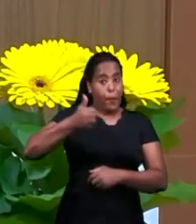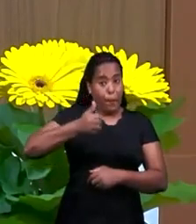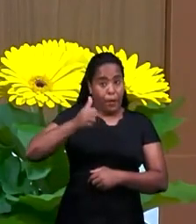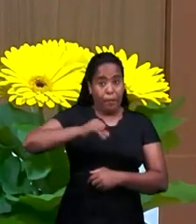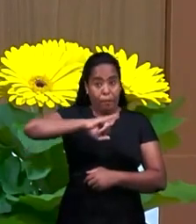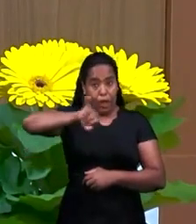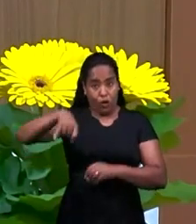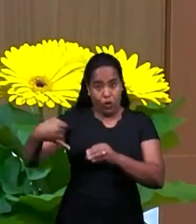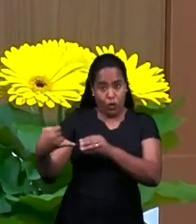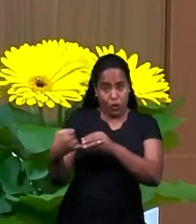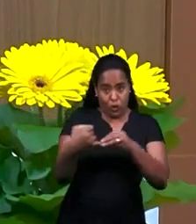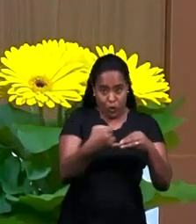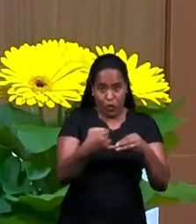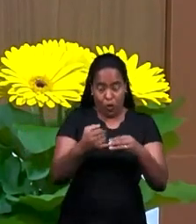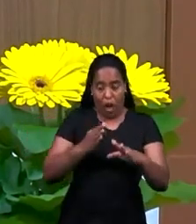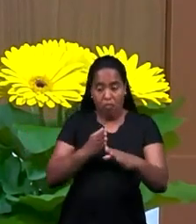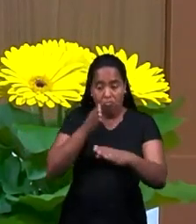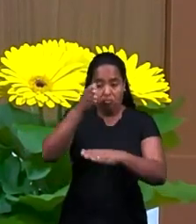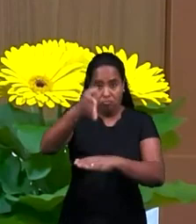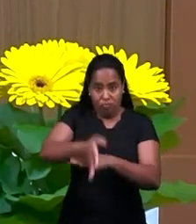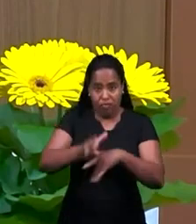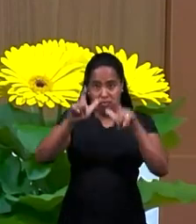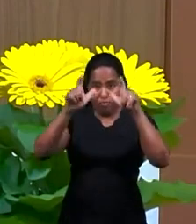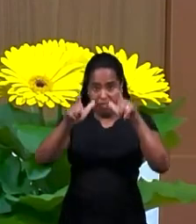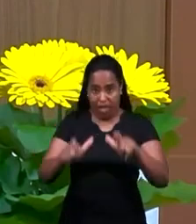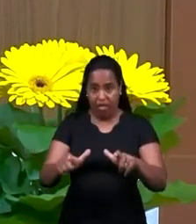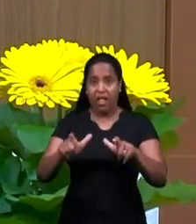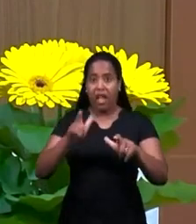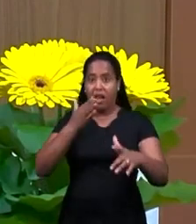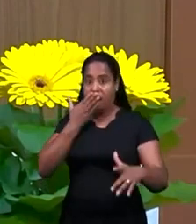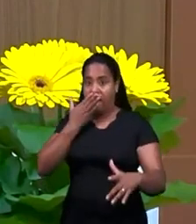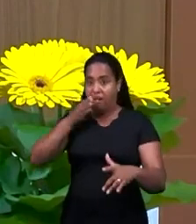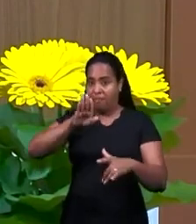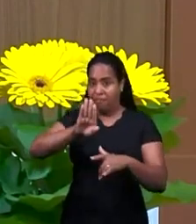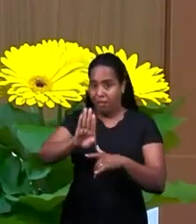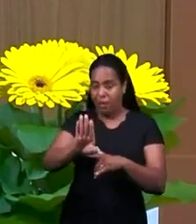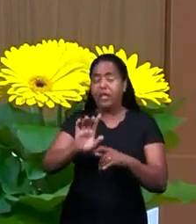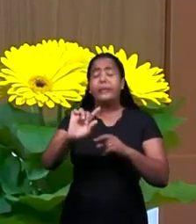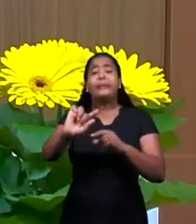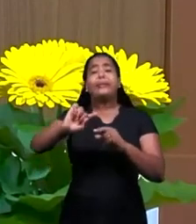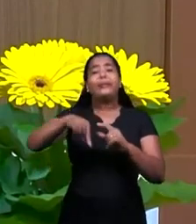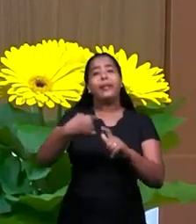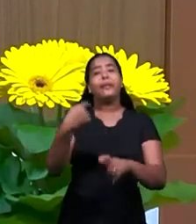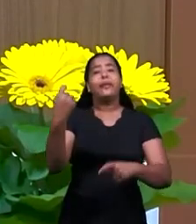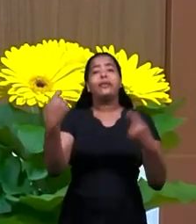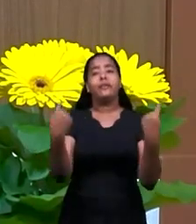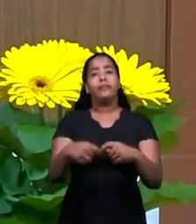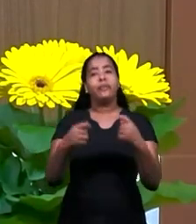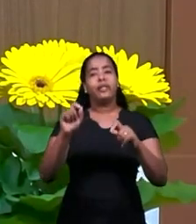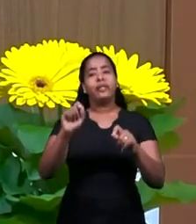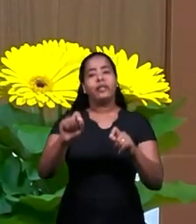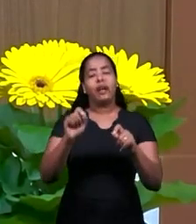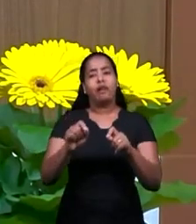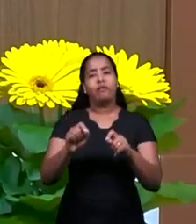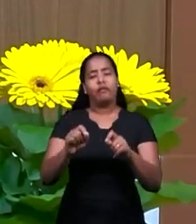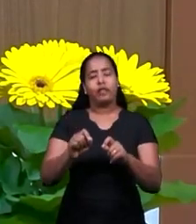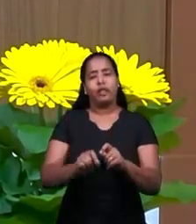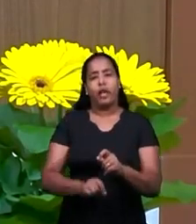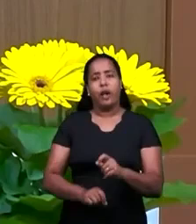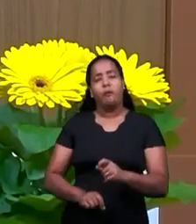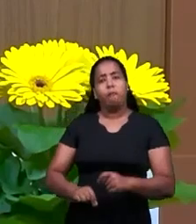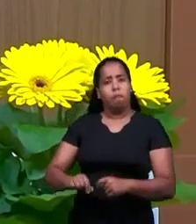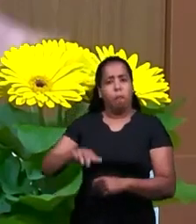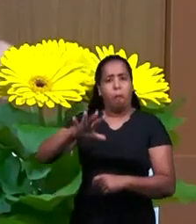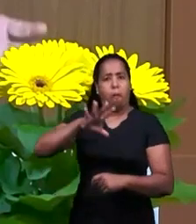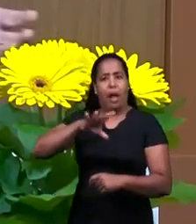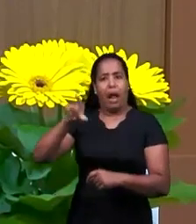Joshua with the people came to the land, and now they had to establish the capital of the